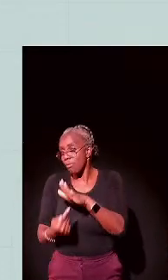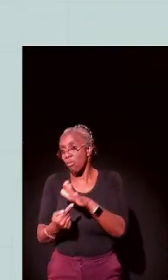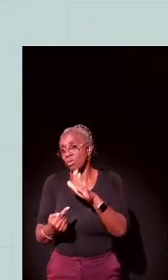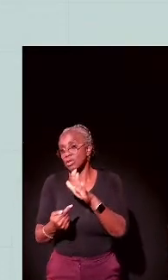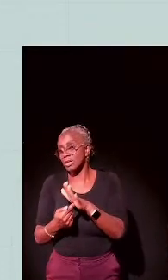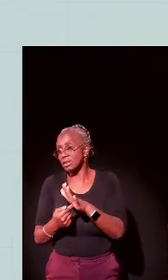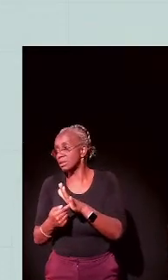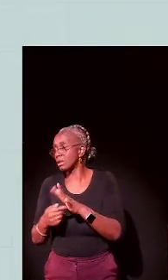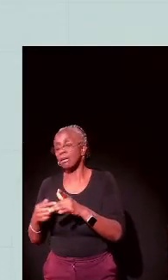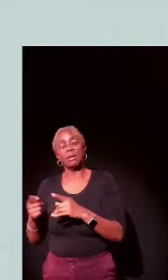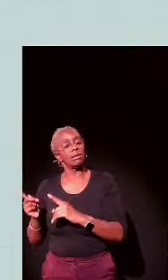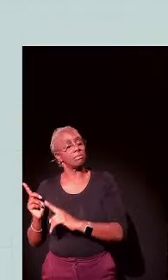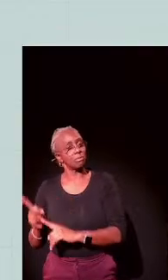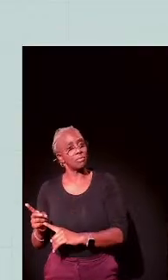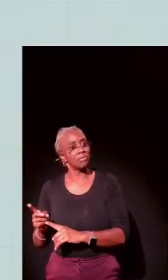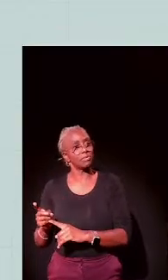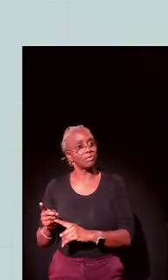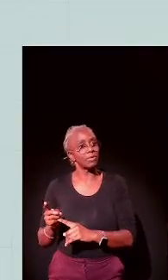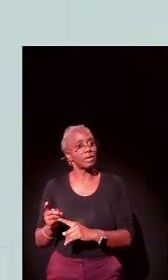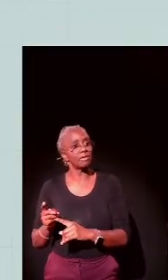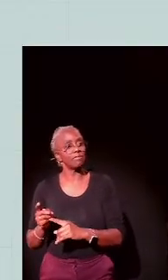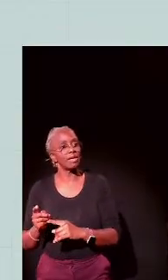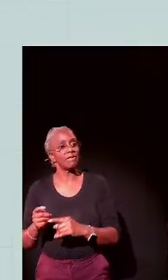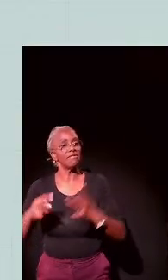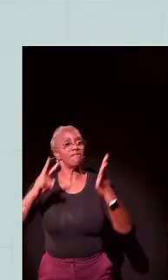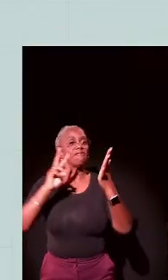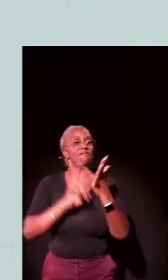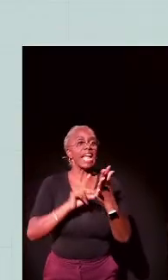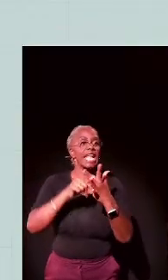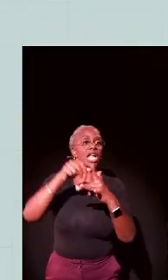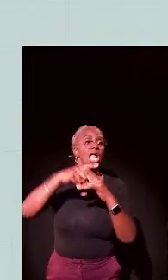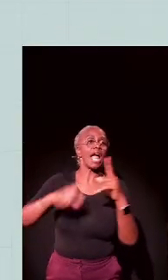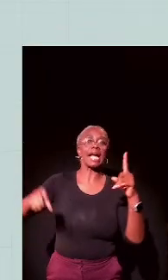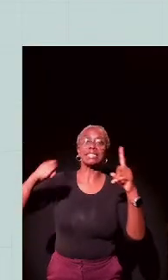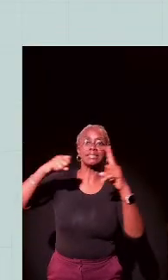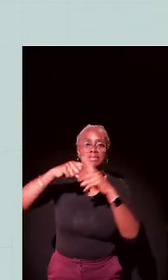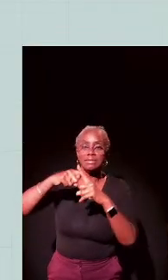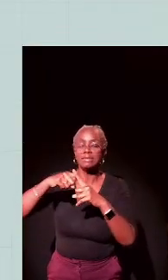really Vivek and Grant, both of whom happened to be